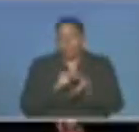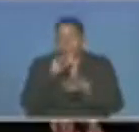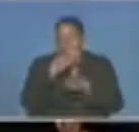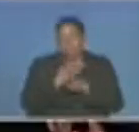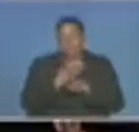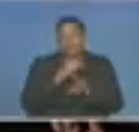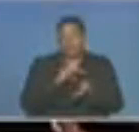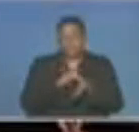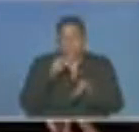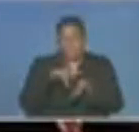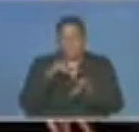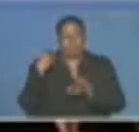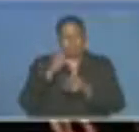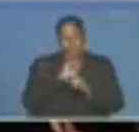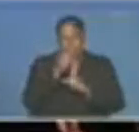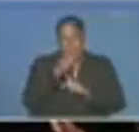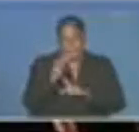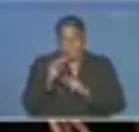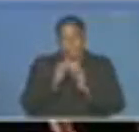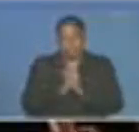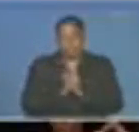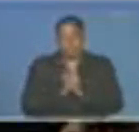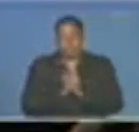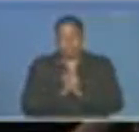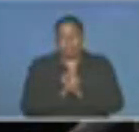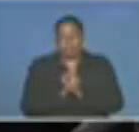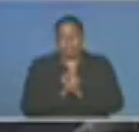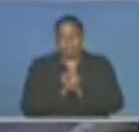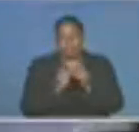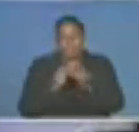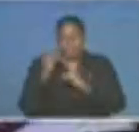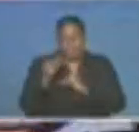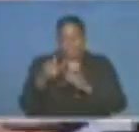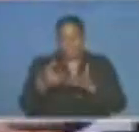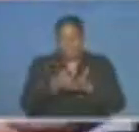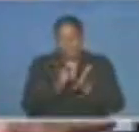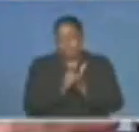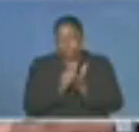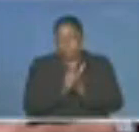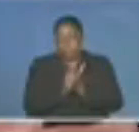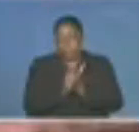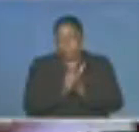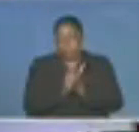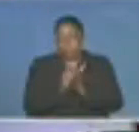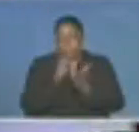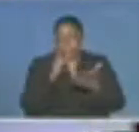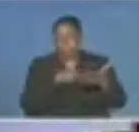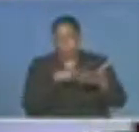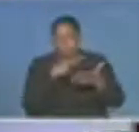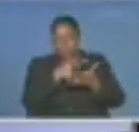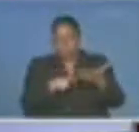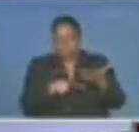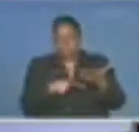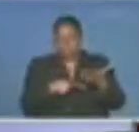society. Darble making it clear, though, that repealing and replacing the existing law does not mean totally discarding what was